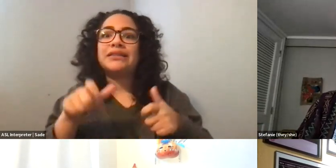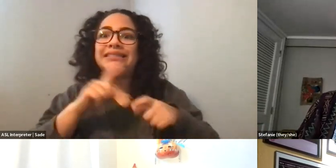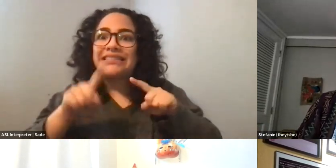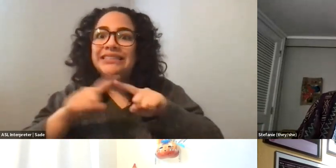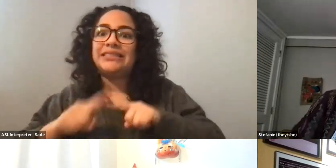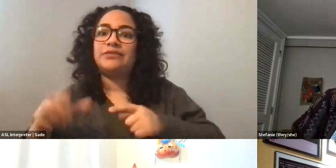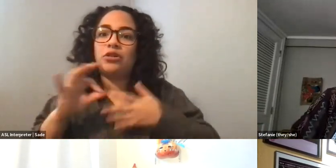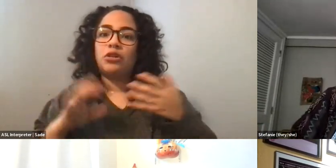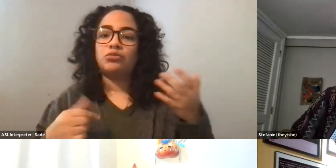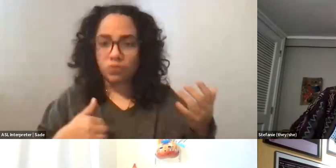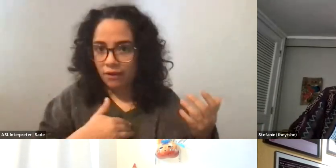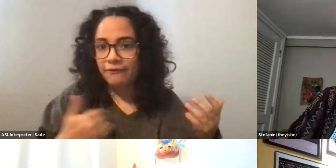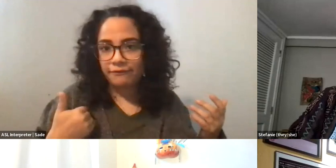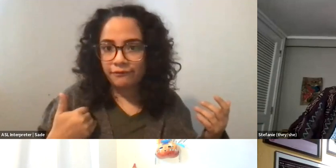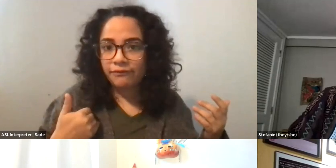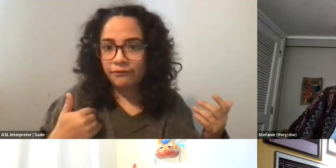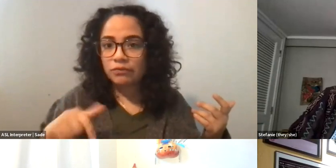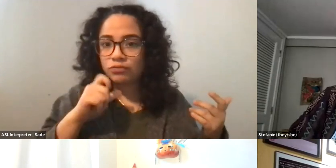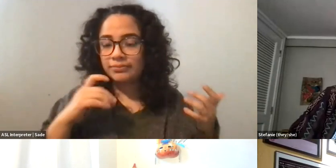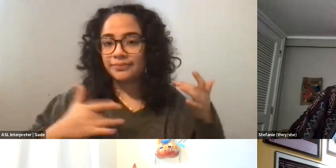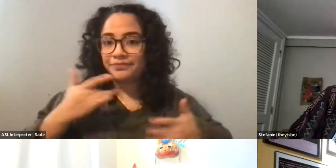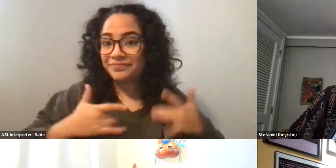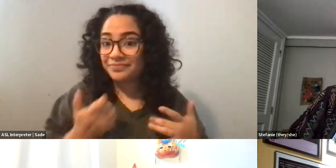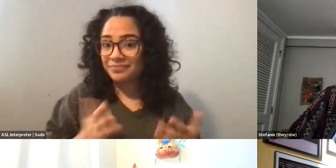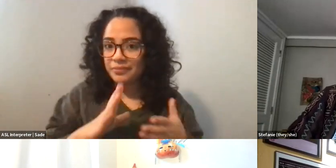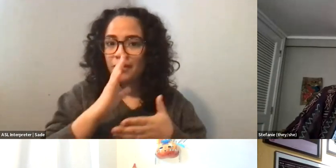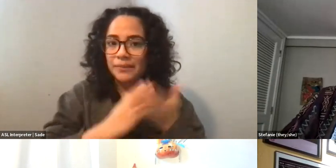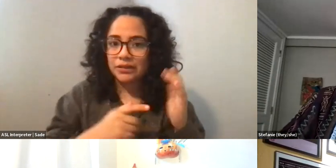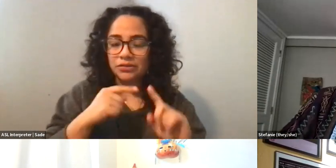And I'm just really excited to be part of a future where we